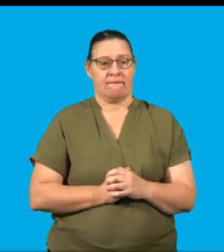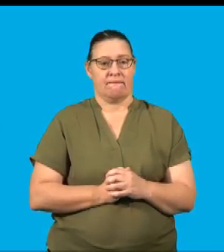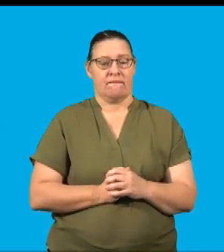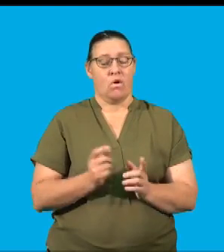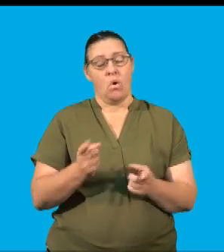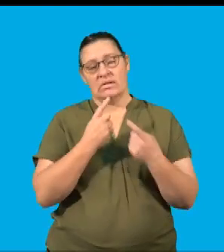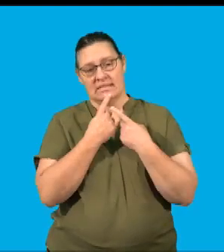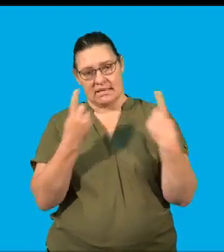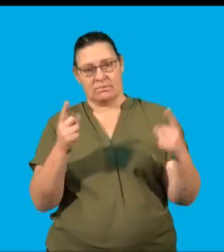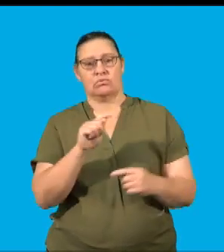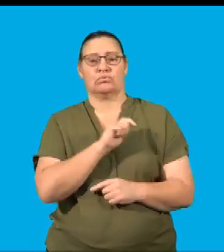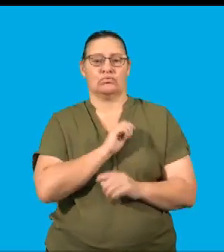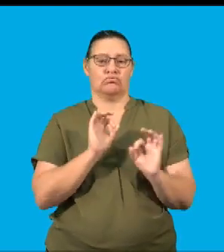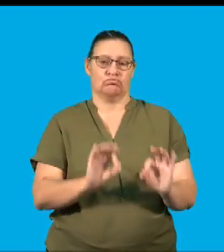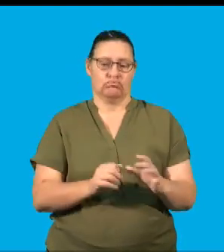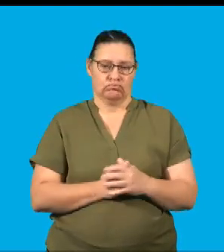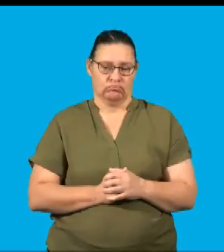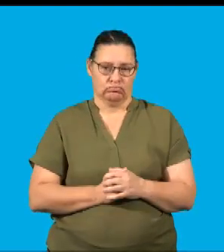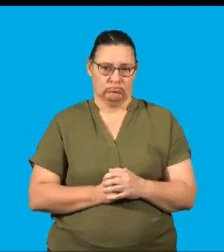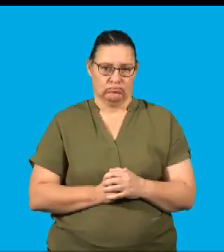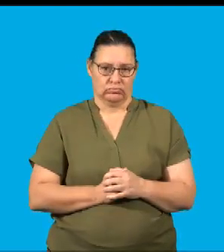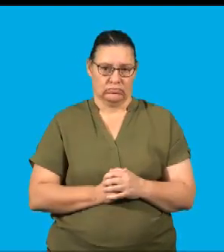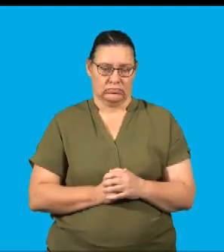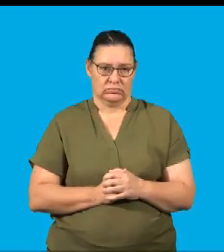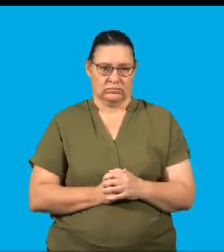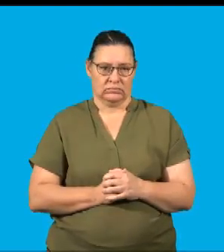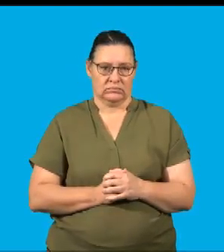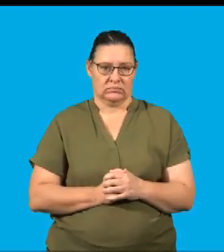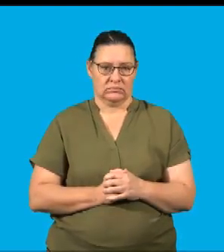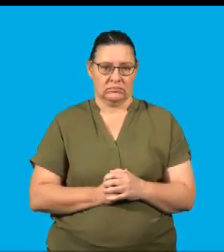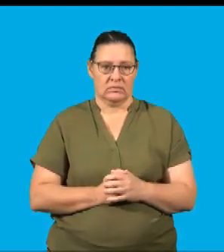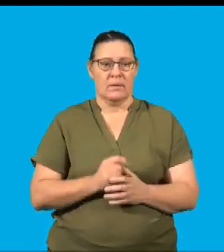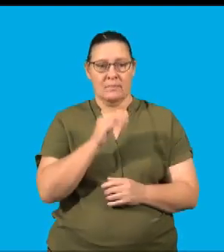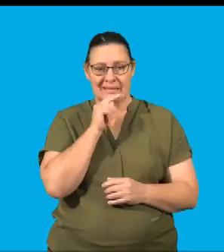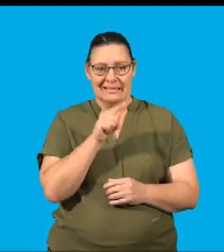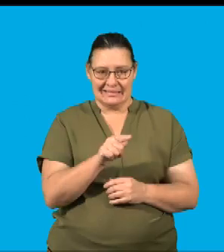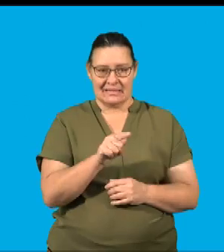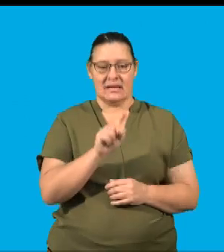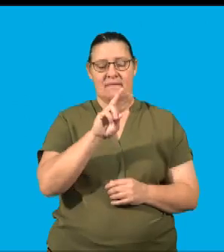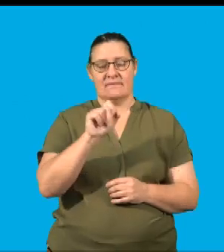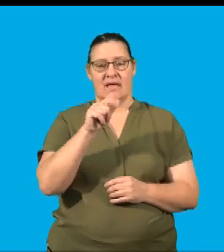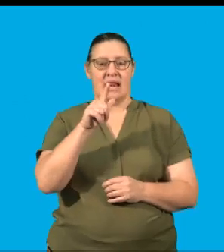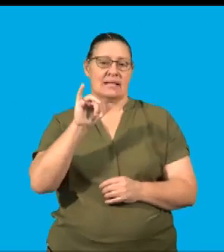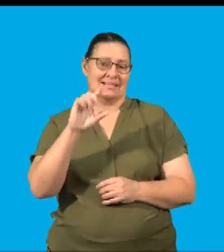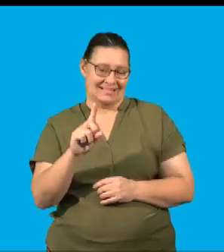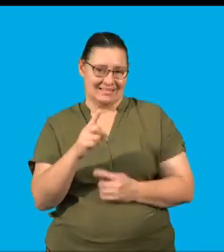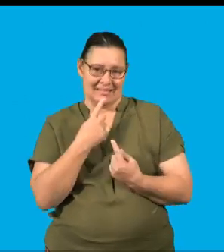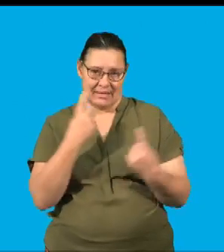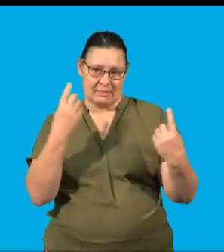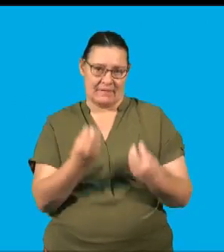Or you can say her statement is valid. Doesn't matter. Either way, the most important thing is that it is a